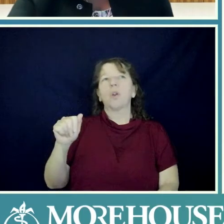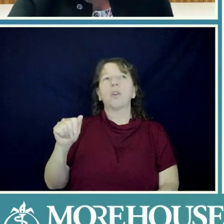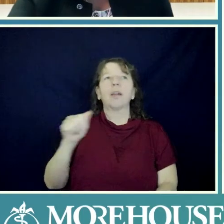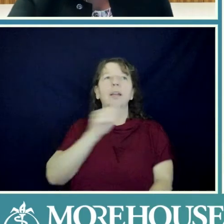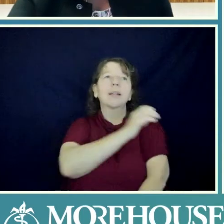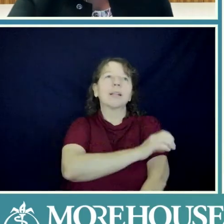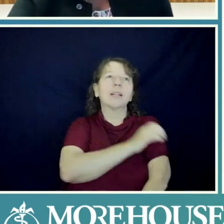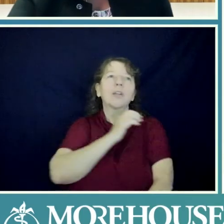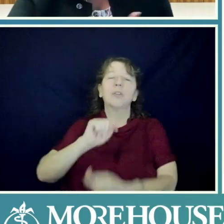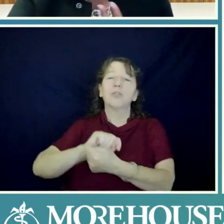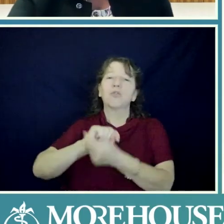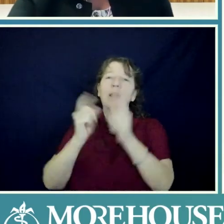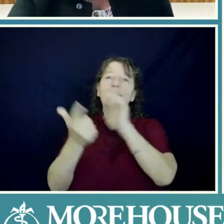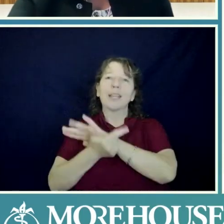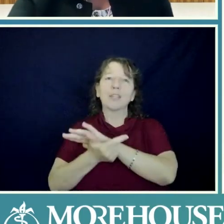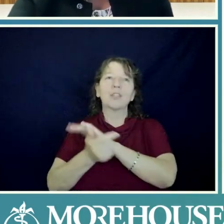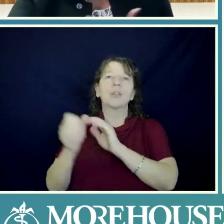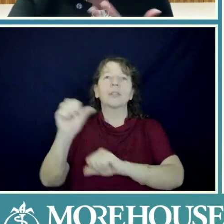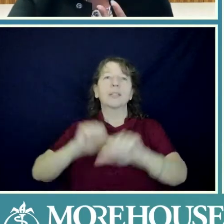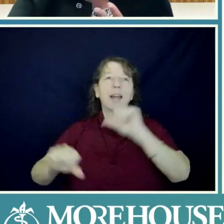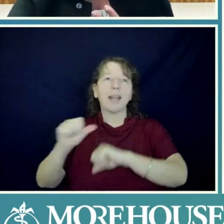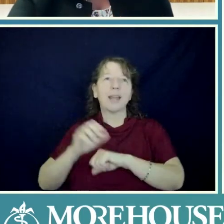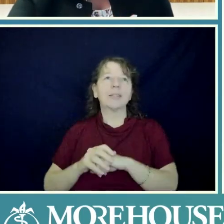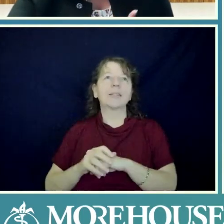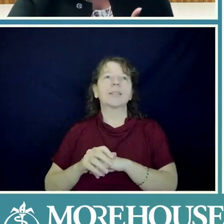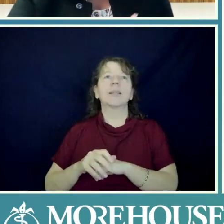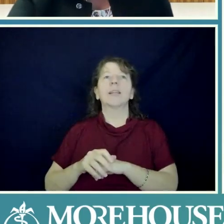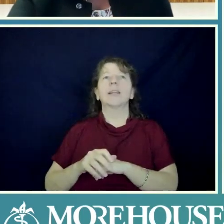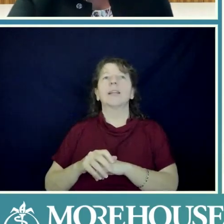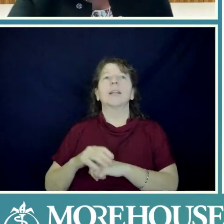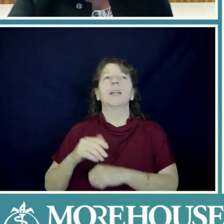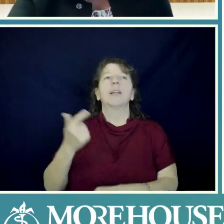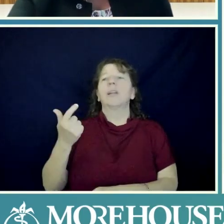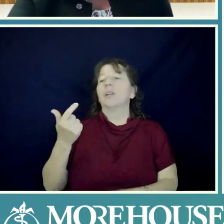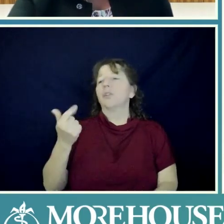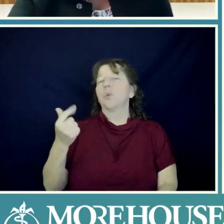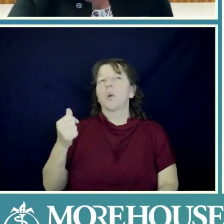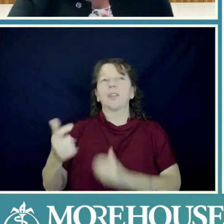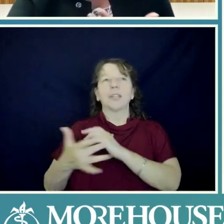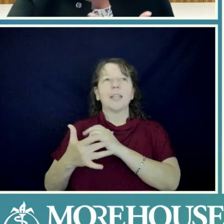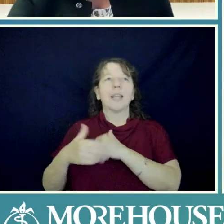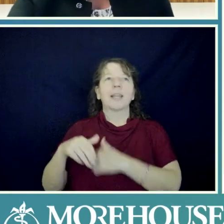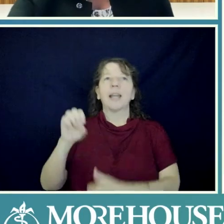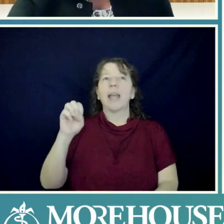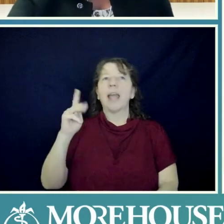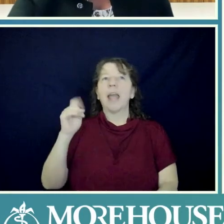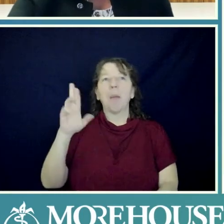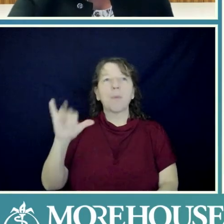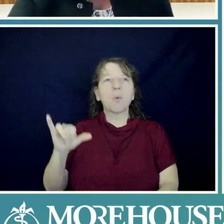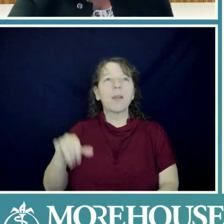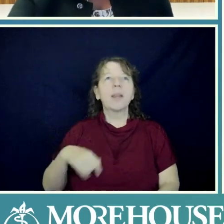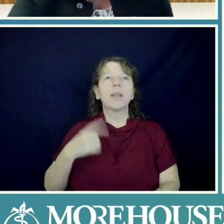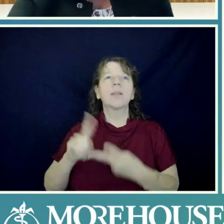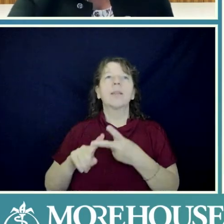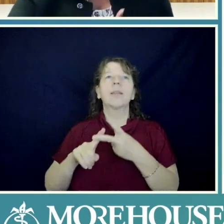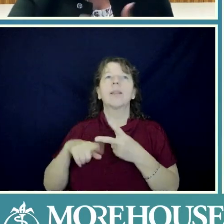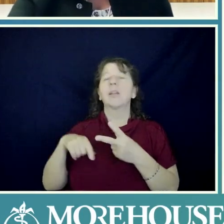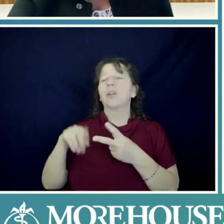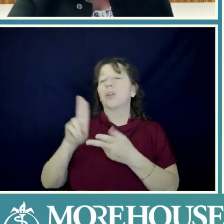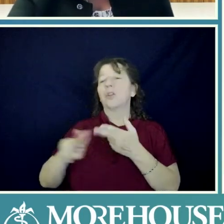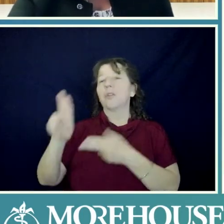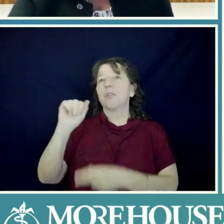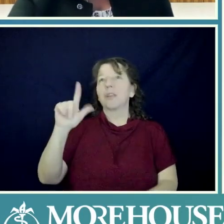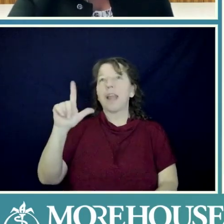Alliance that we are in with Georgia Tech, Emory, and the University of Georgia. The University of Alabama has